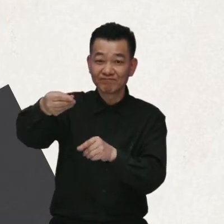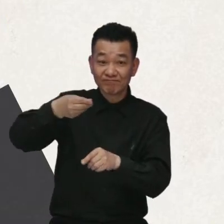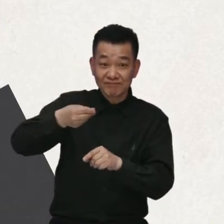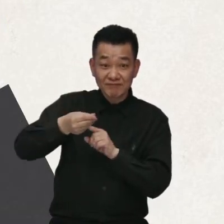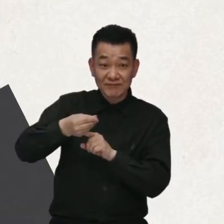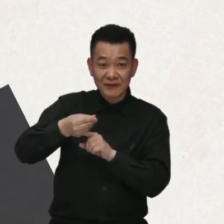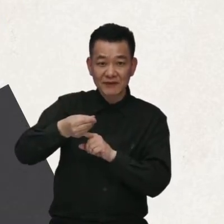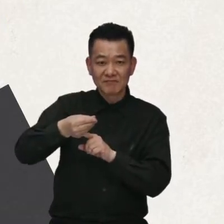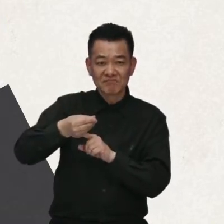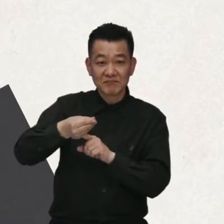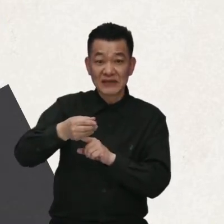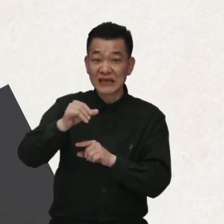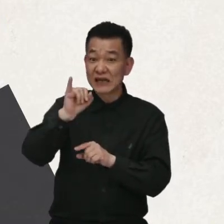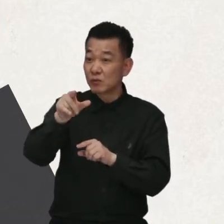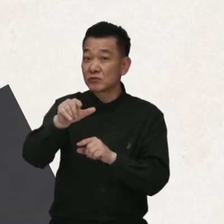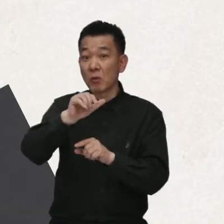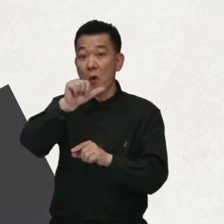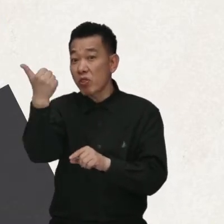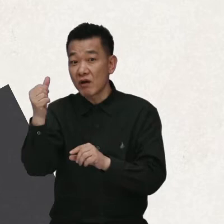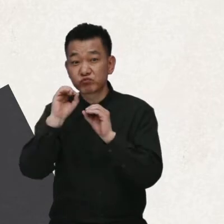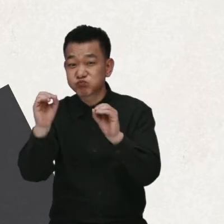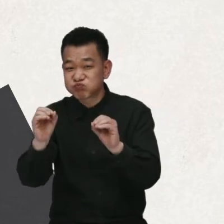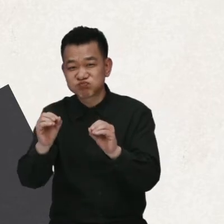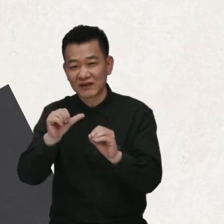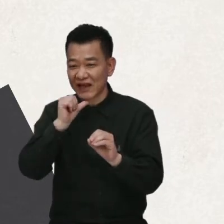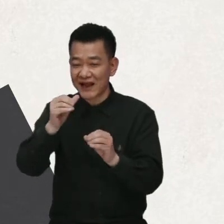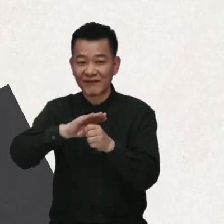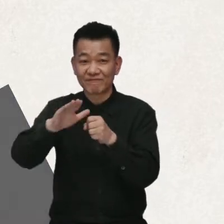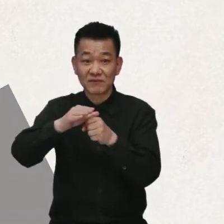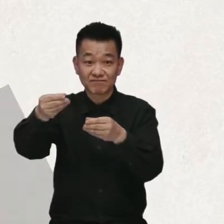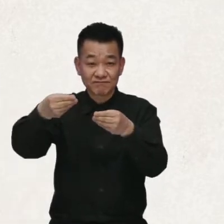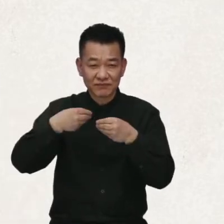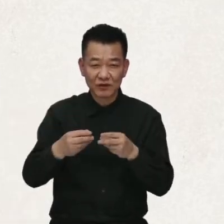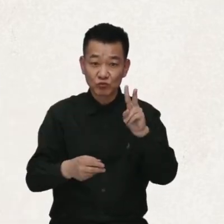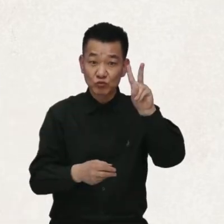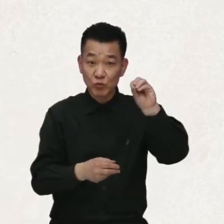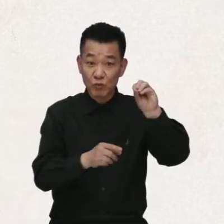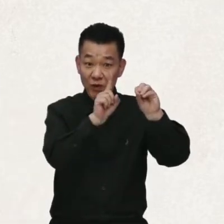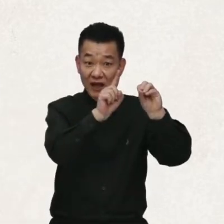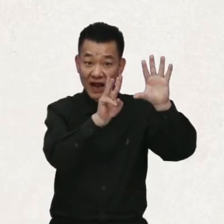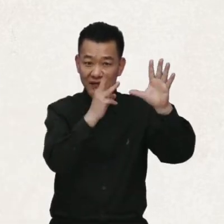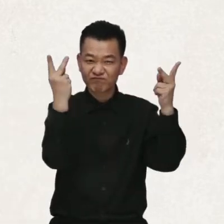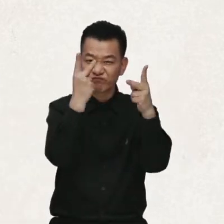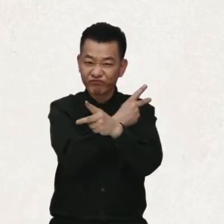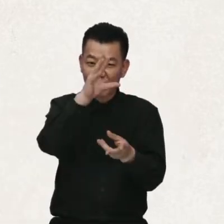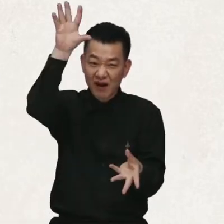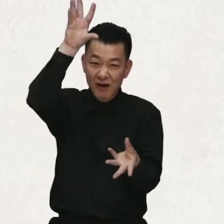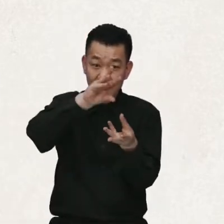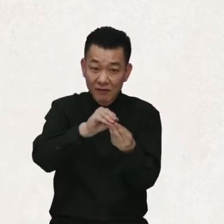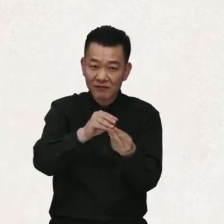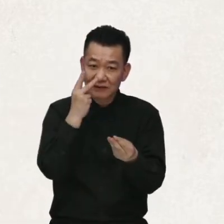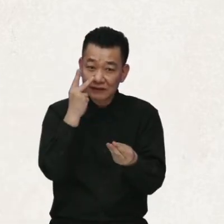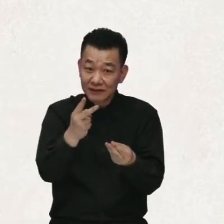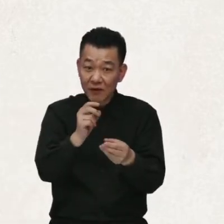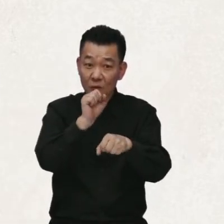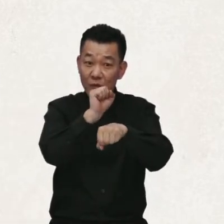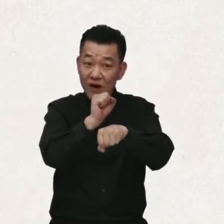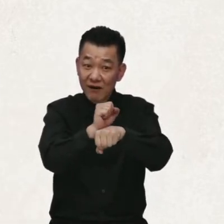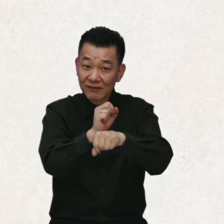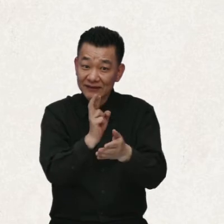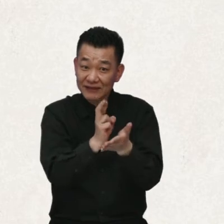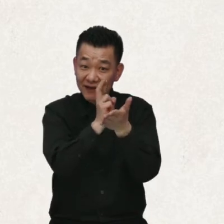But there are people who are not guaranteed a minimum wage. According to statistics from